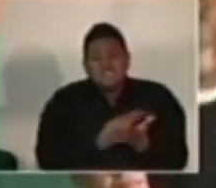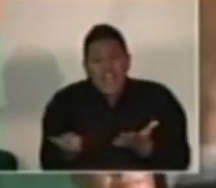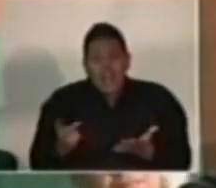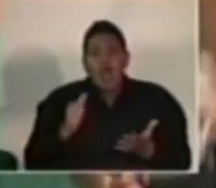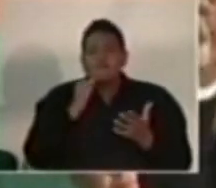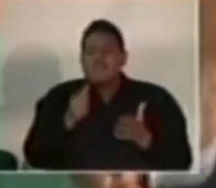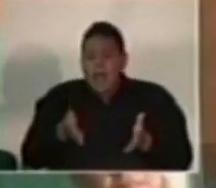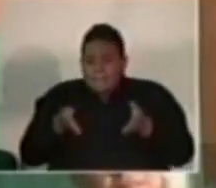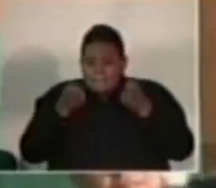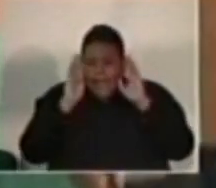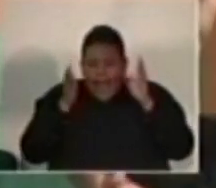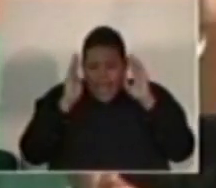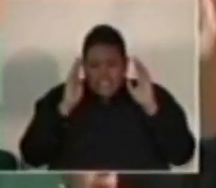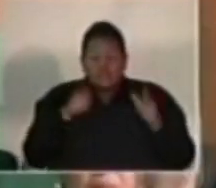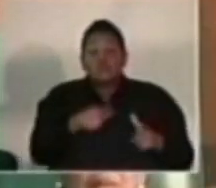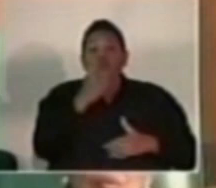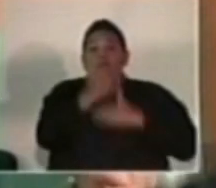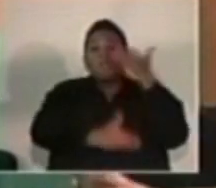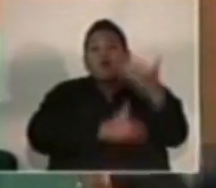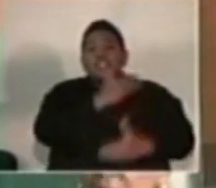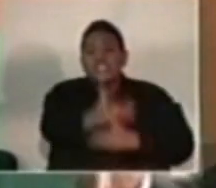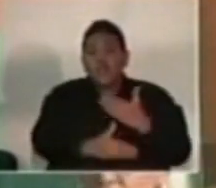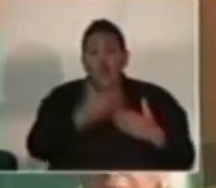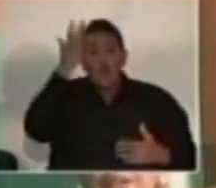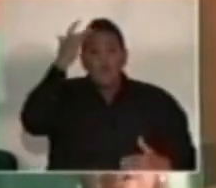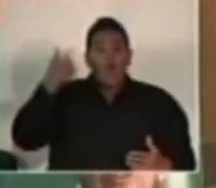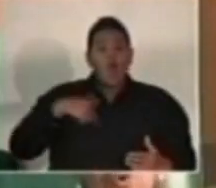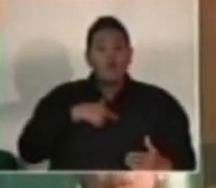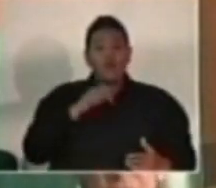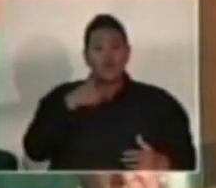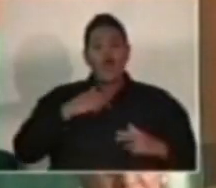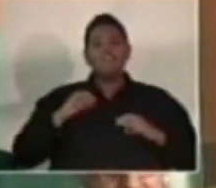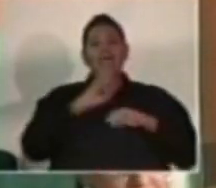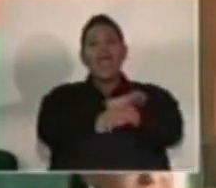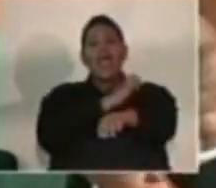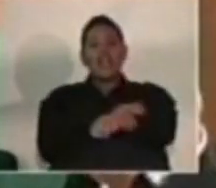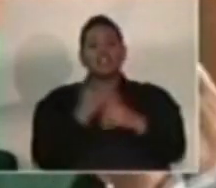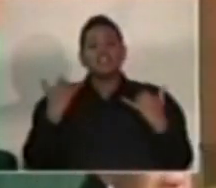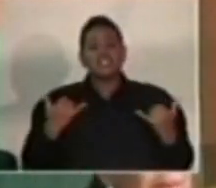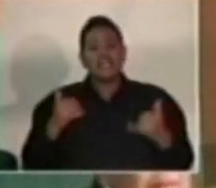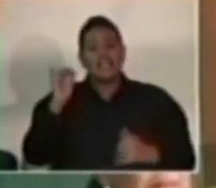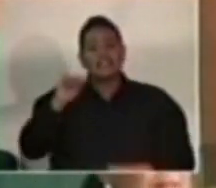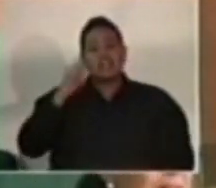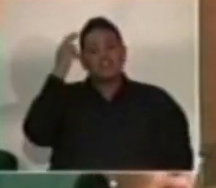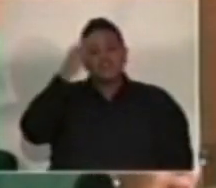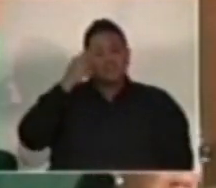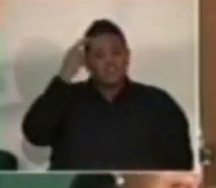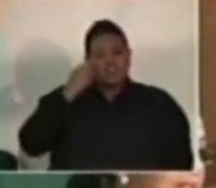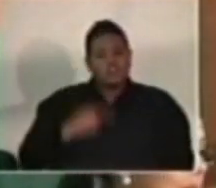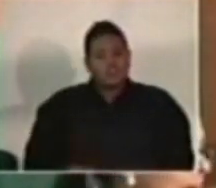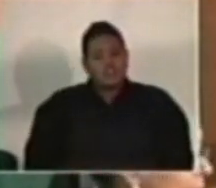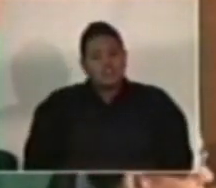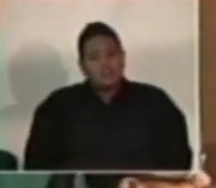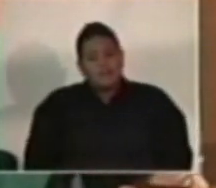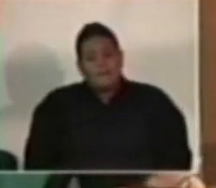not paying attention to the procedure why we don't have energy today. That is the reason, Mr. Speaker.